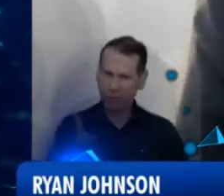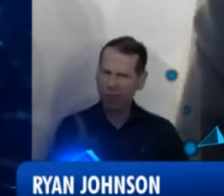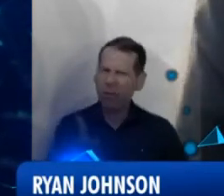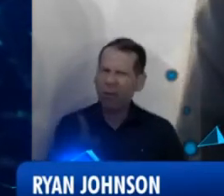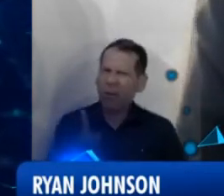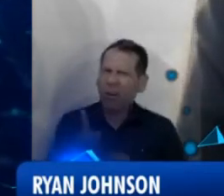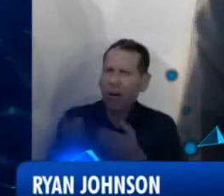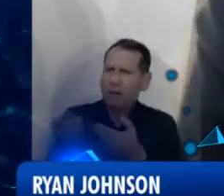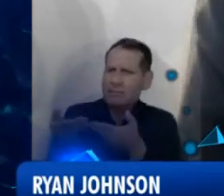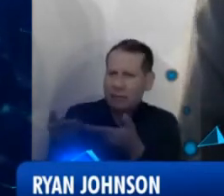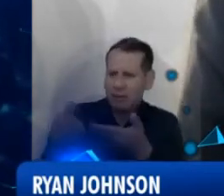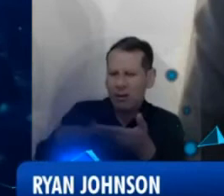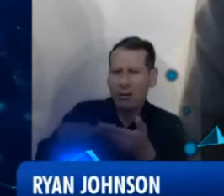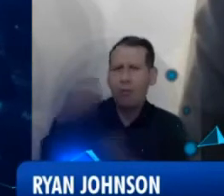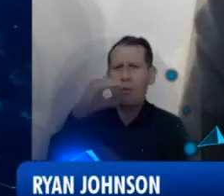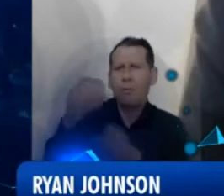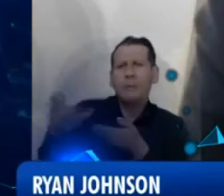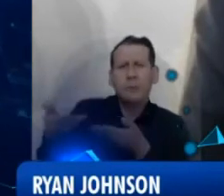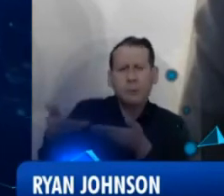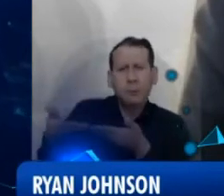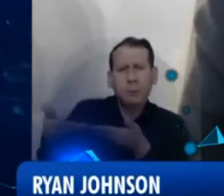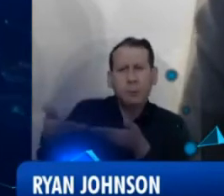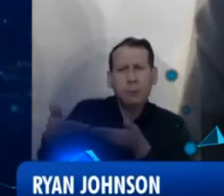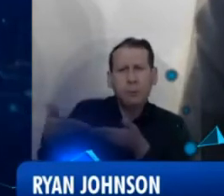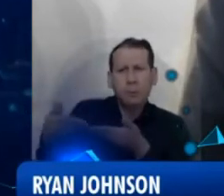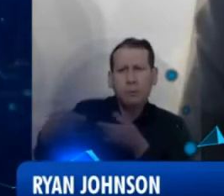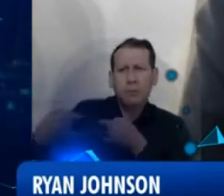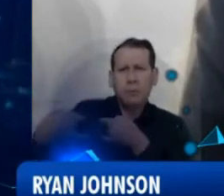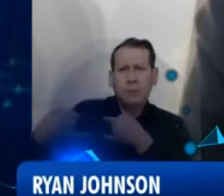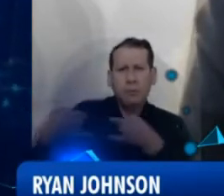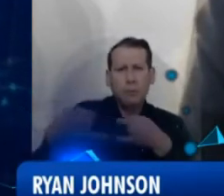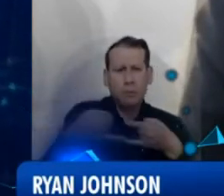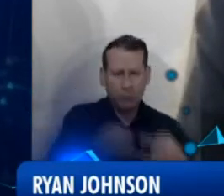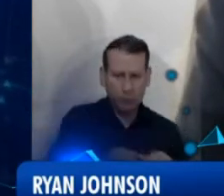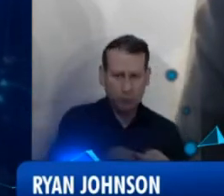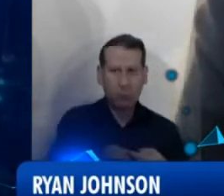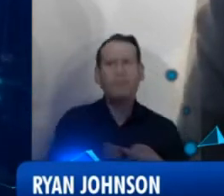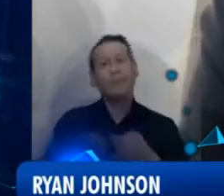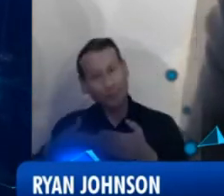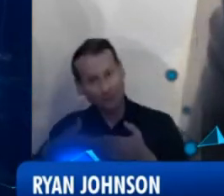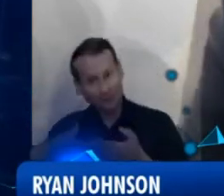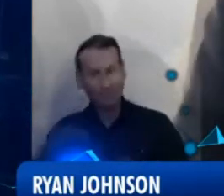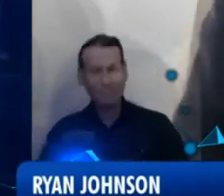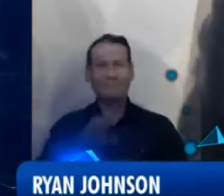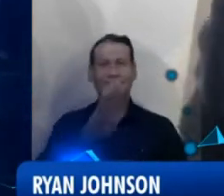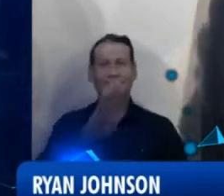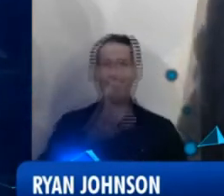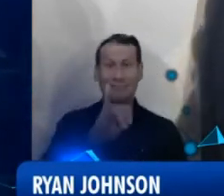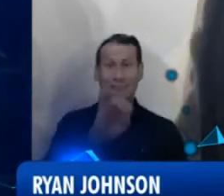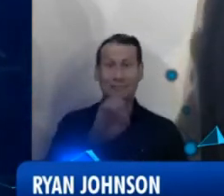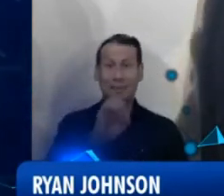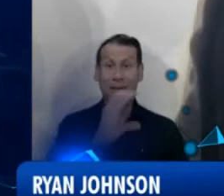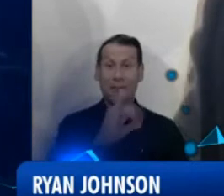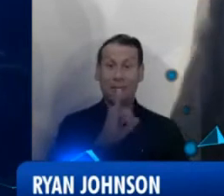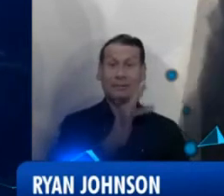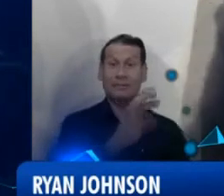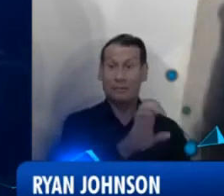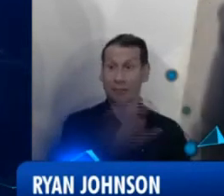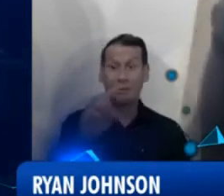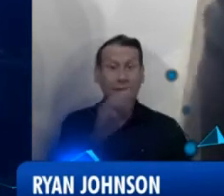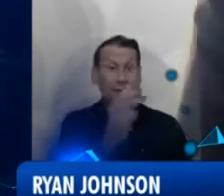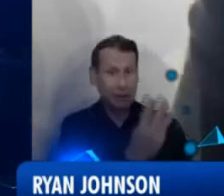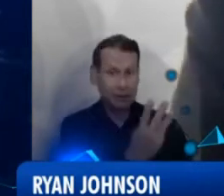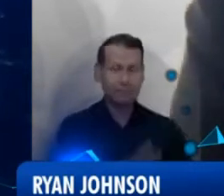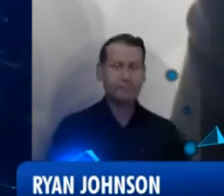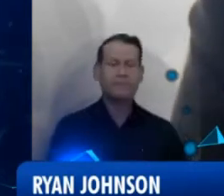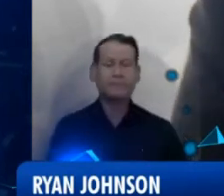in Colombia, Peru, and other countries of South America, starting with Viasat 3. The other project that I wanted to